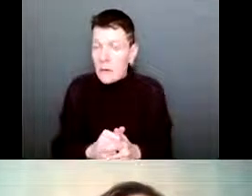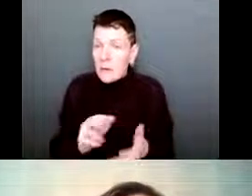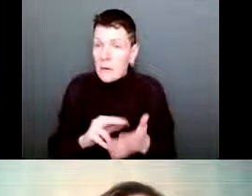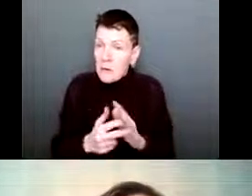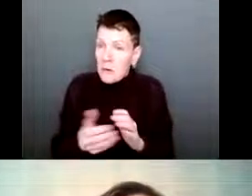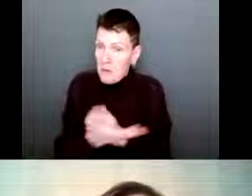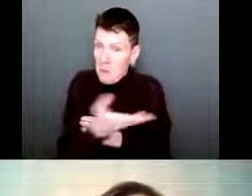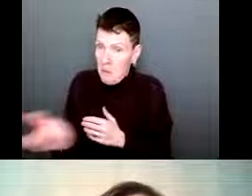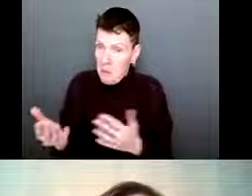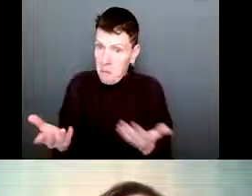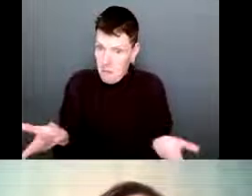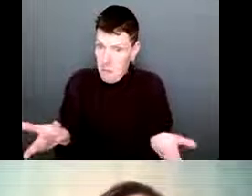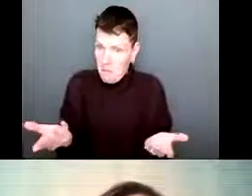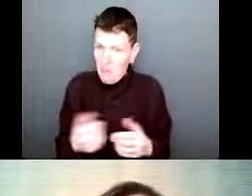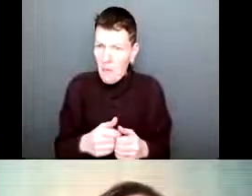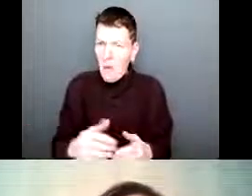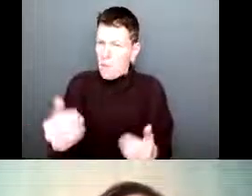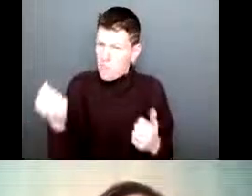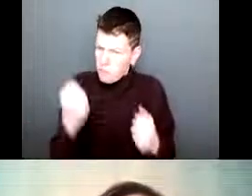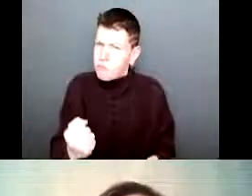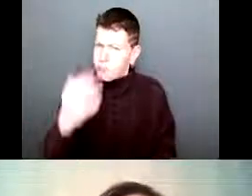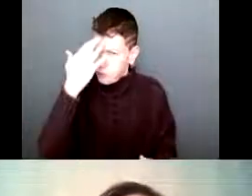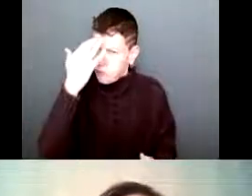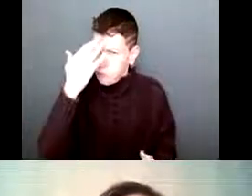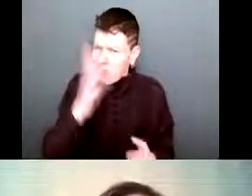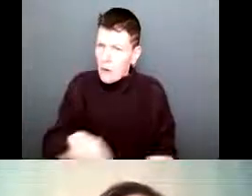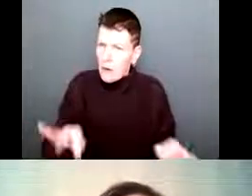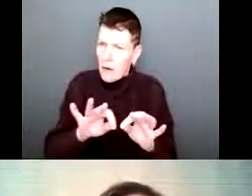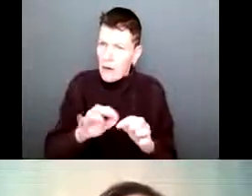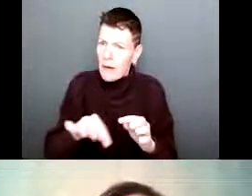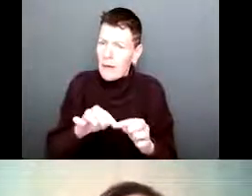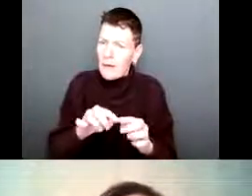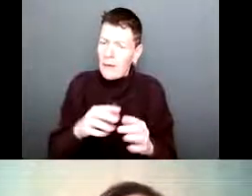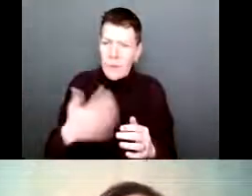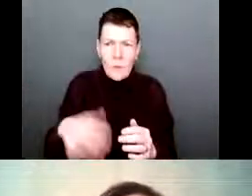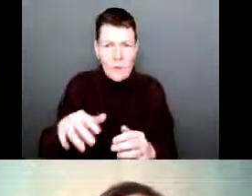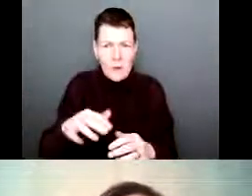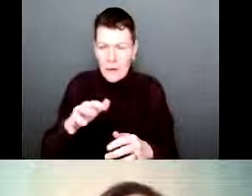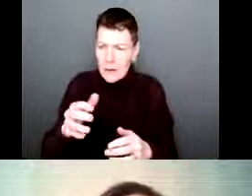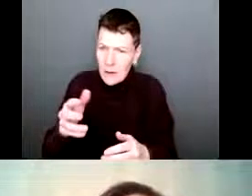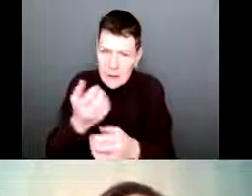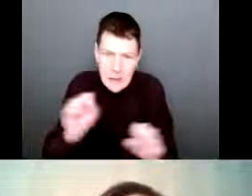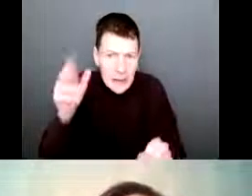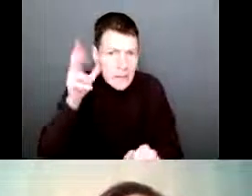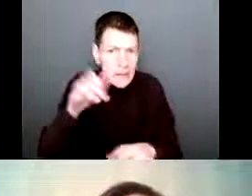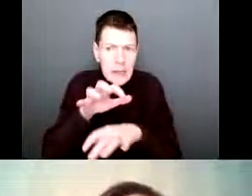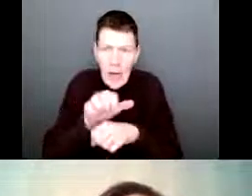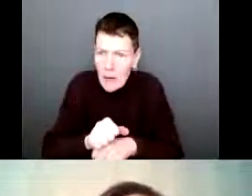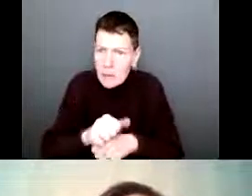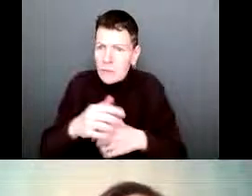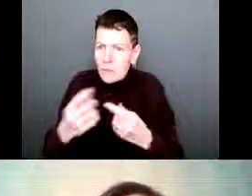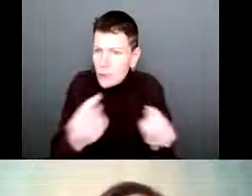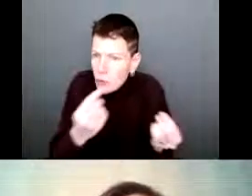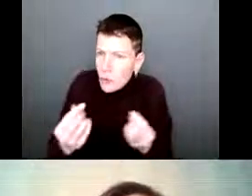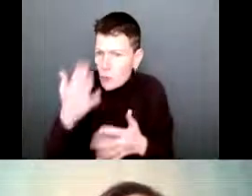to an audience who is very aware of the importance of safe listening practices. But as we all know,